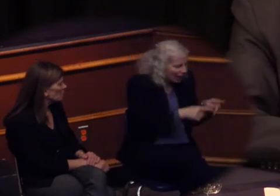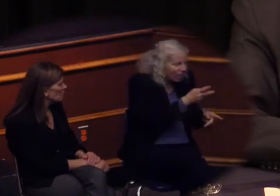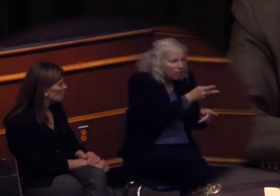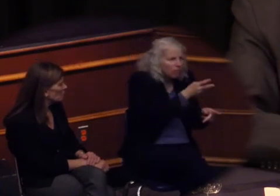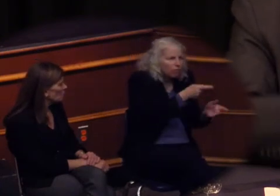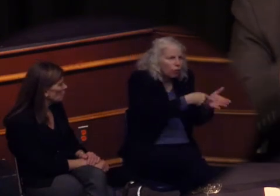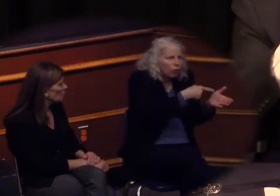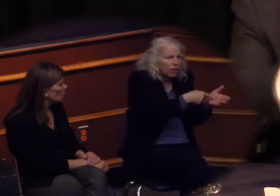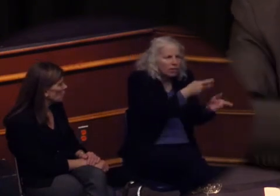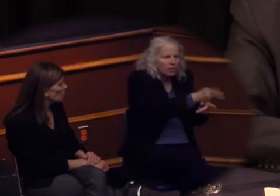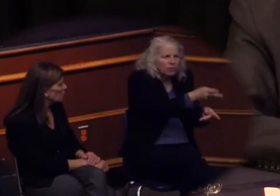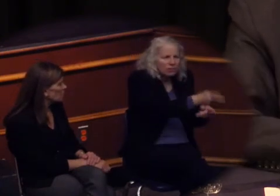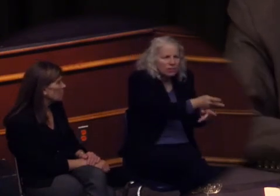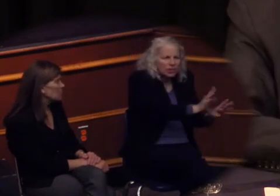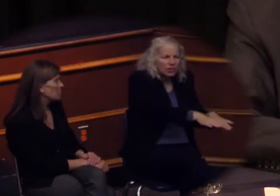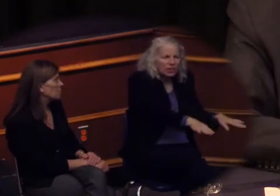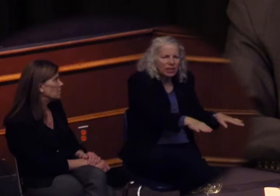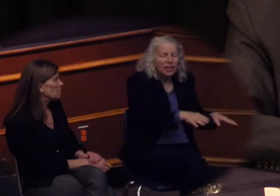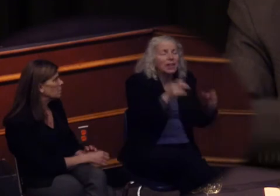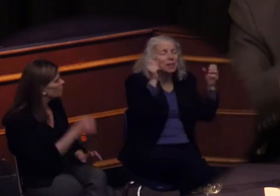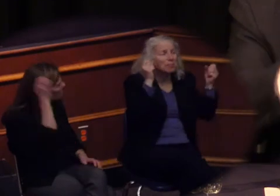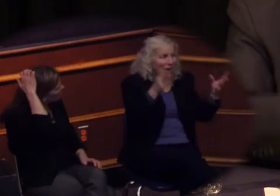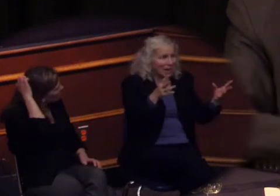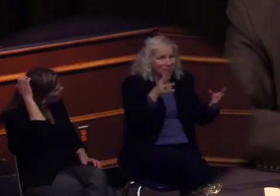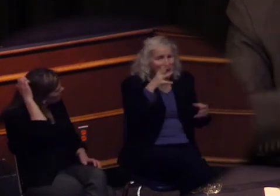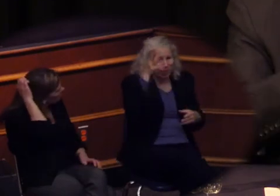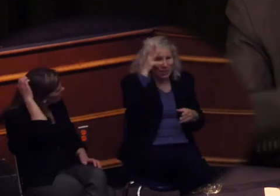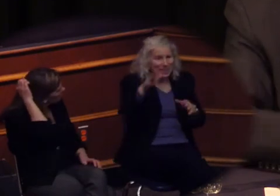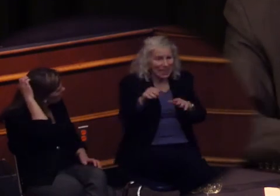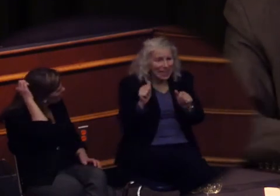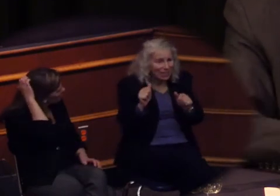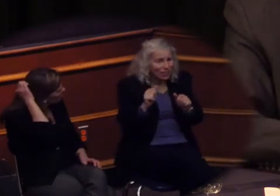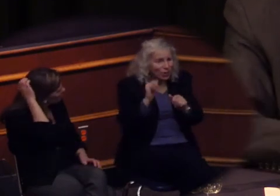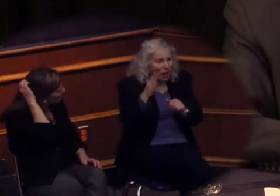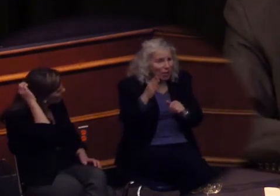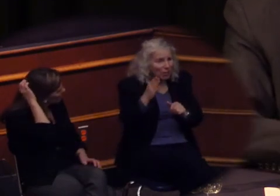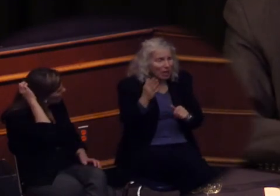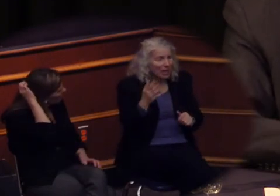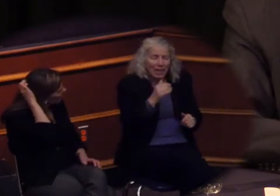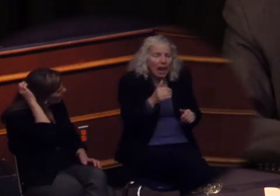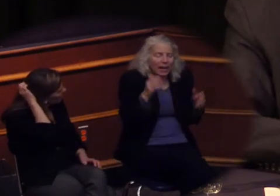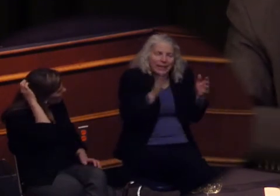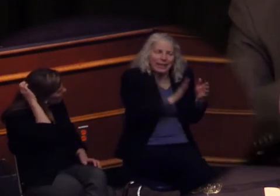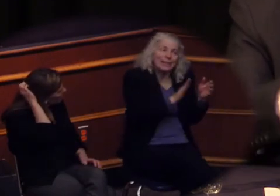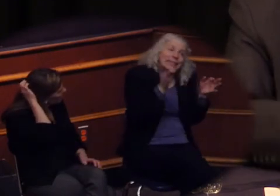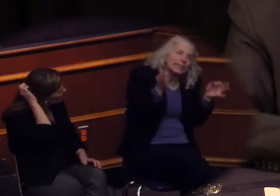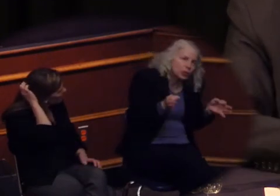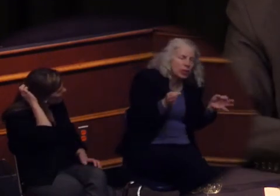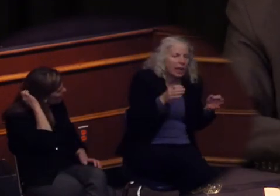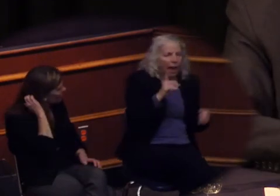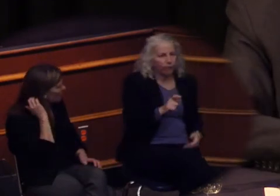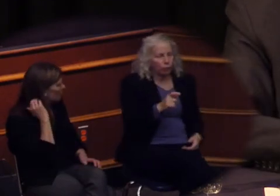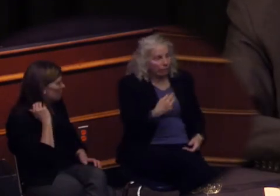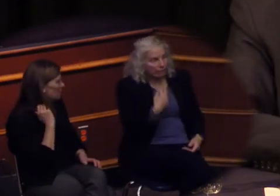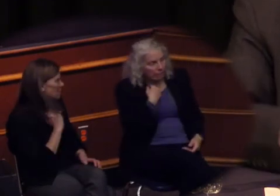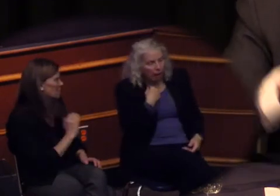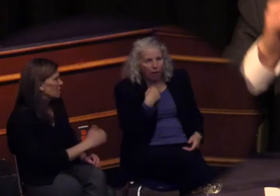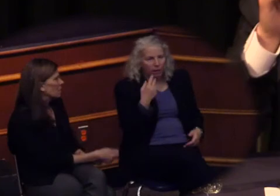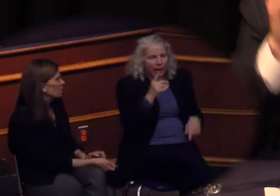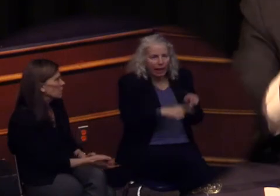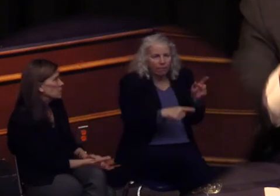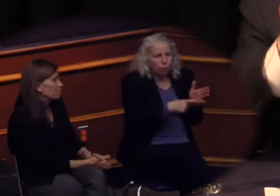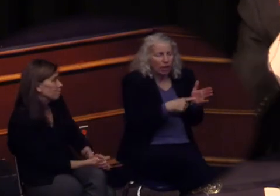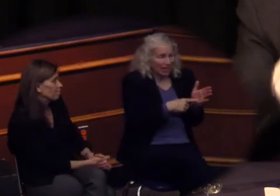are too many families where a parent is choosing to leave their job, not because they're choosing to, but because they have to after they have a child because they can't afford childcare.